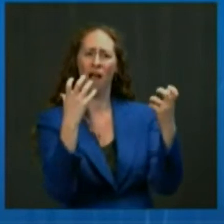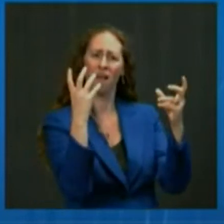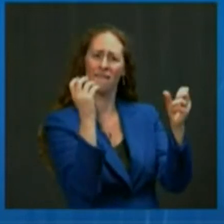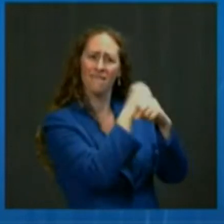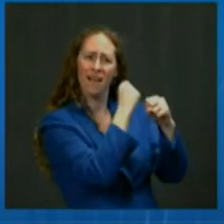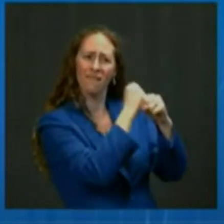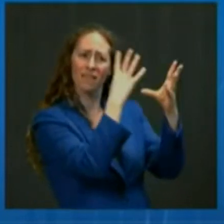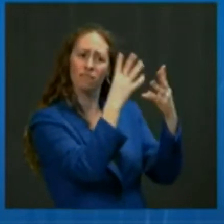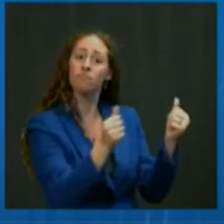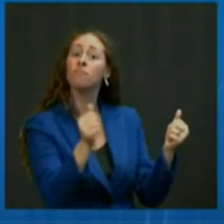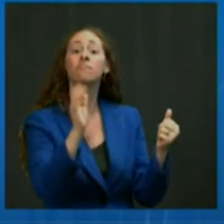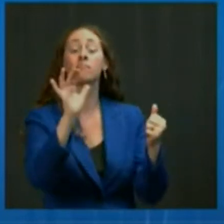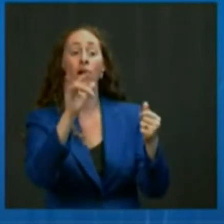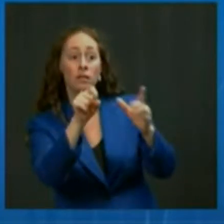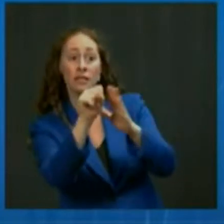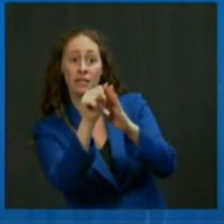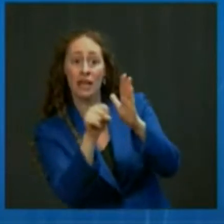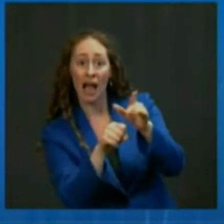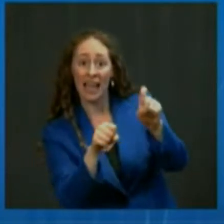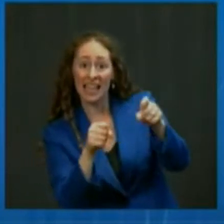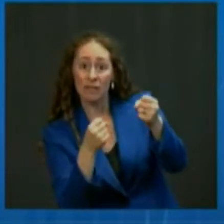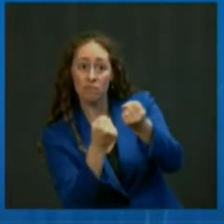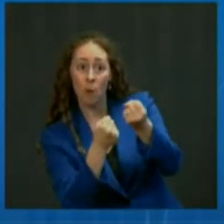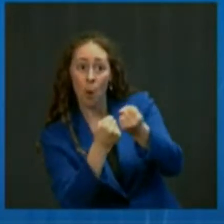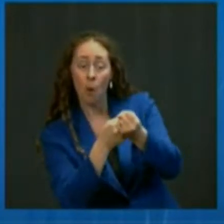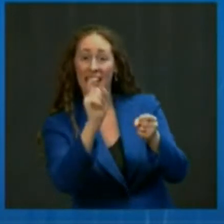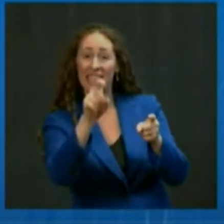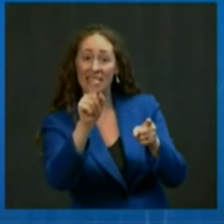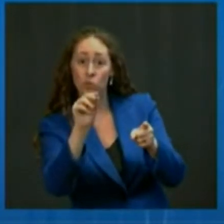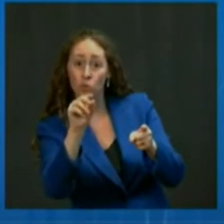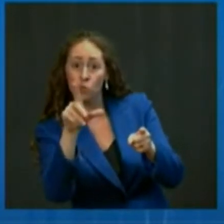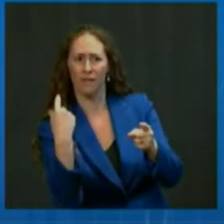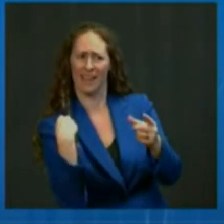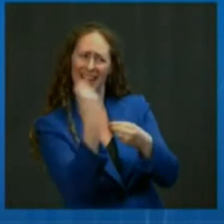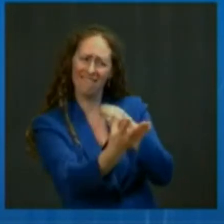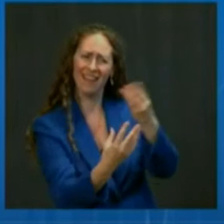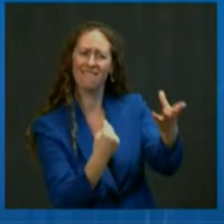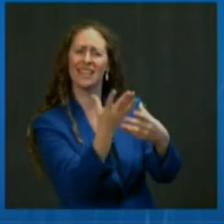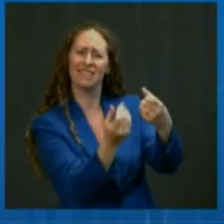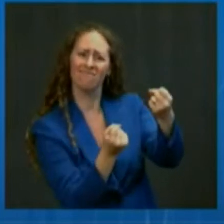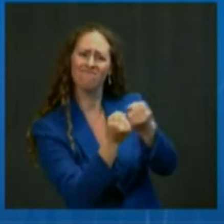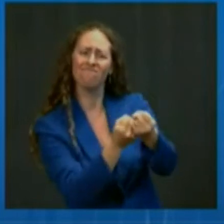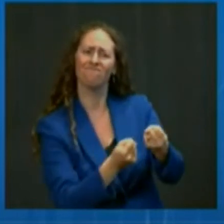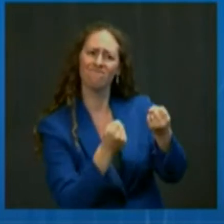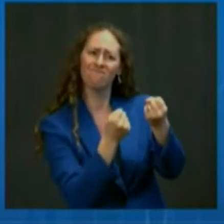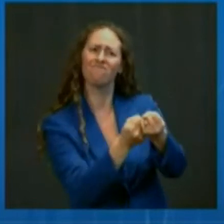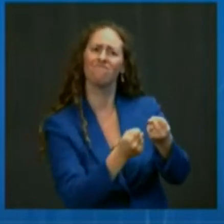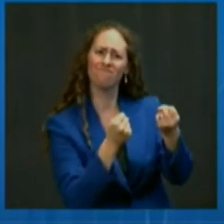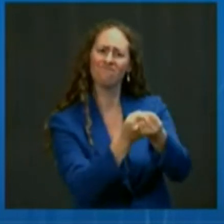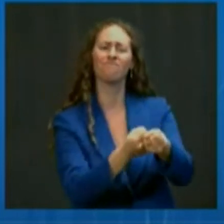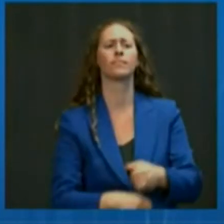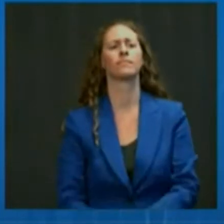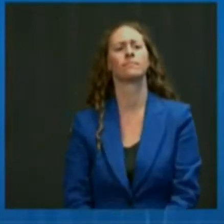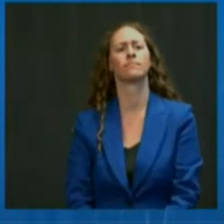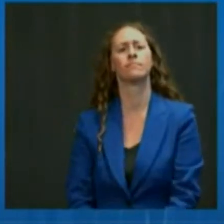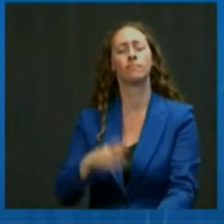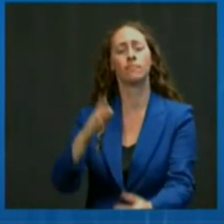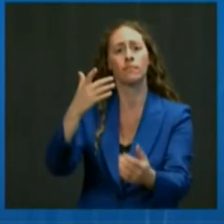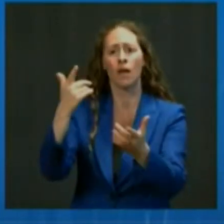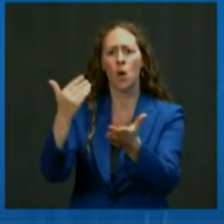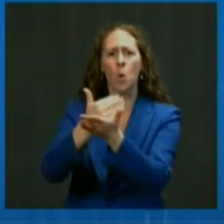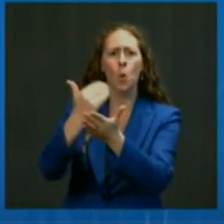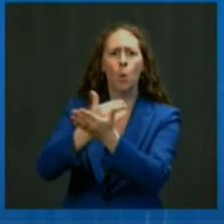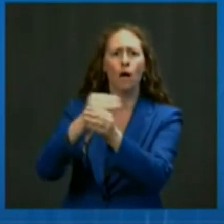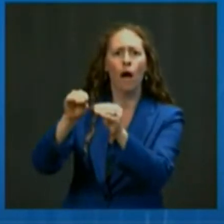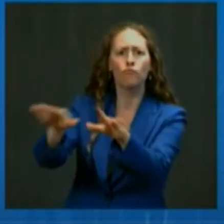tools and the resources they need to get more shots in arms and to respond to any outbreaks caused by Delta.